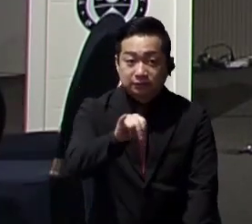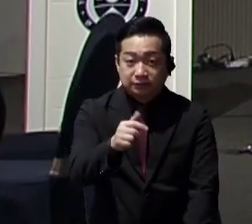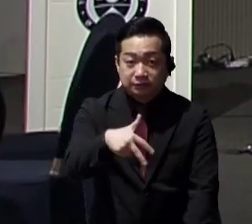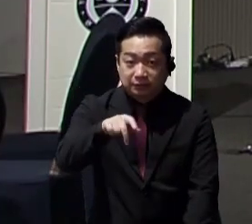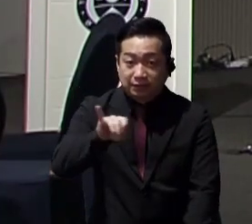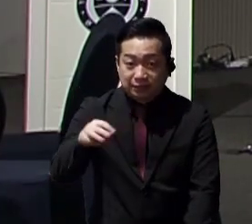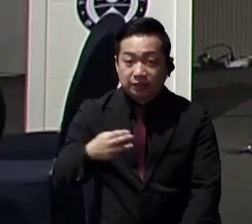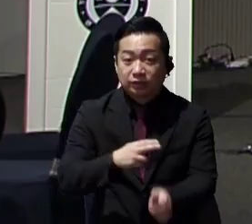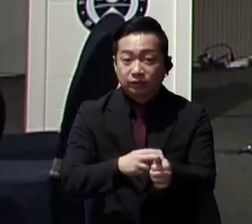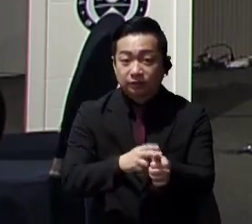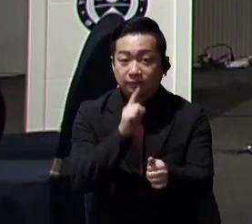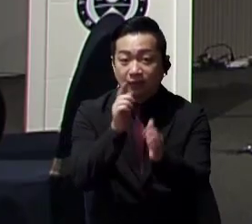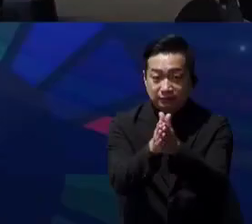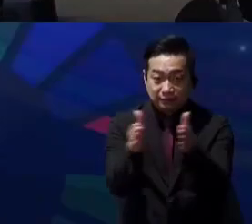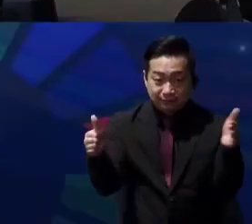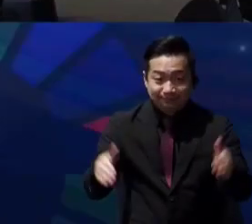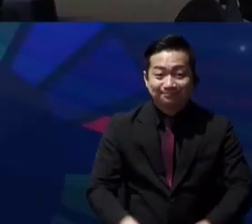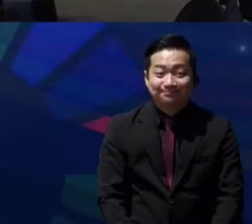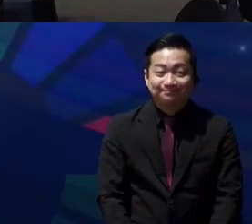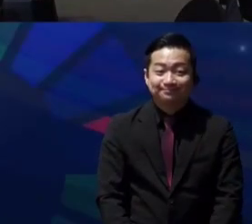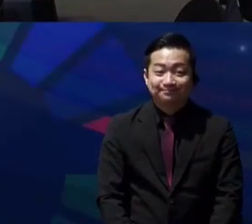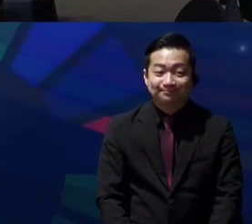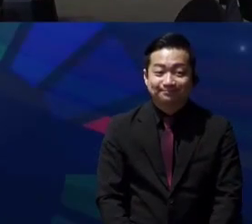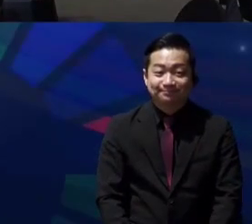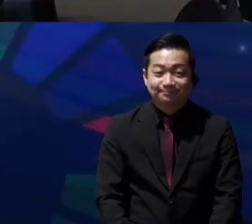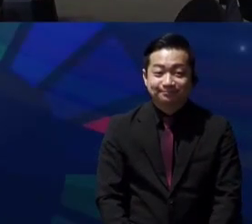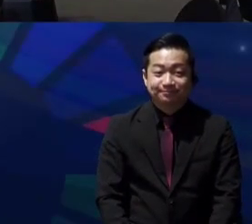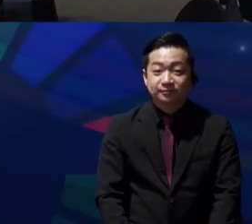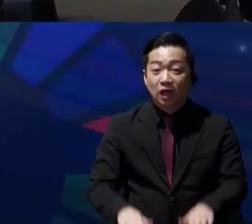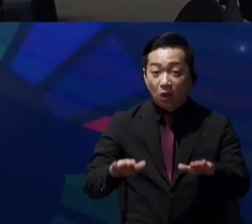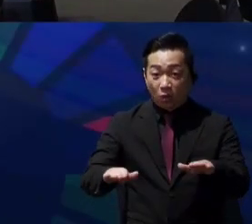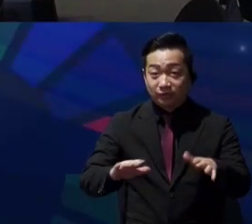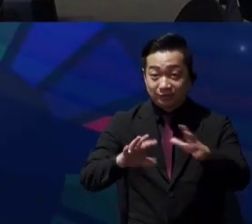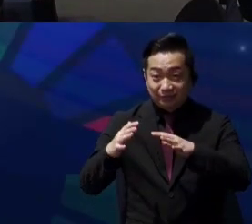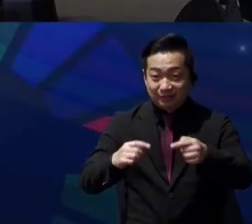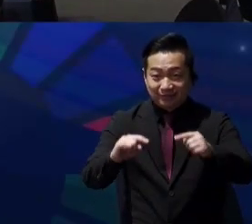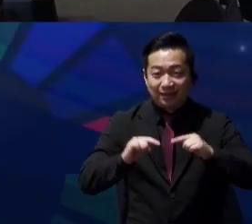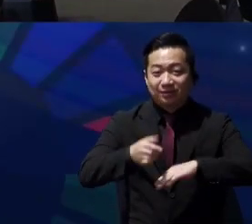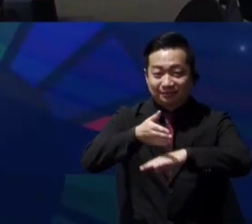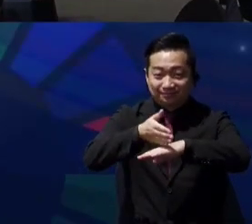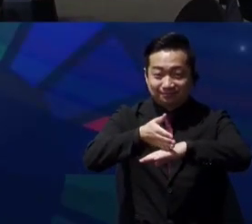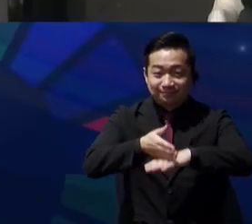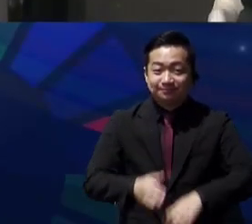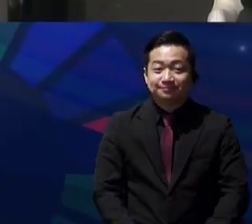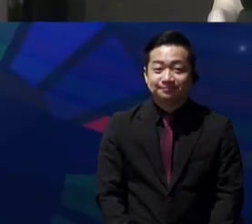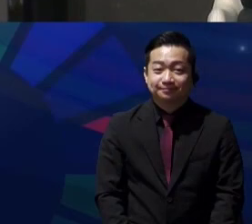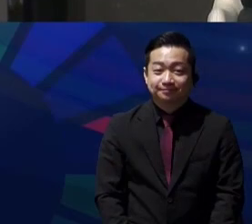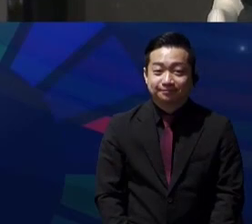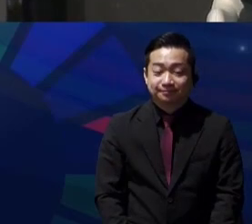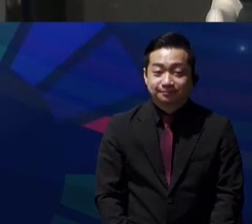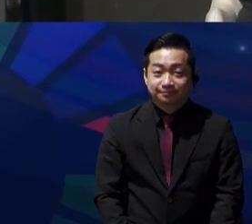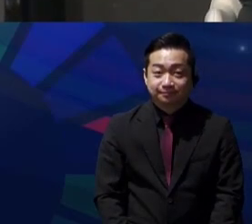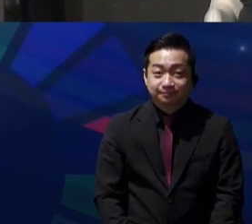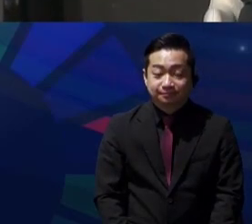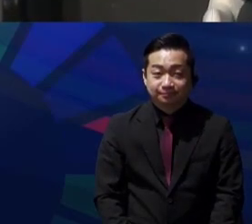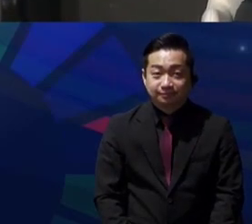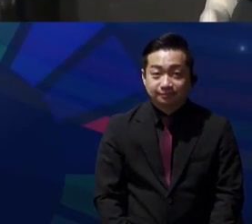for joining this great session. It's my honor to moderate this